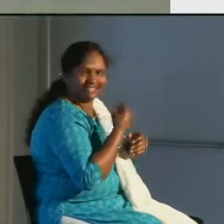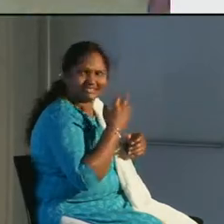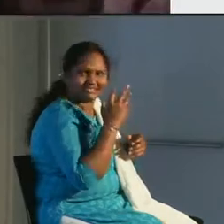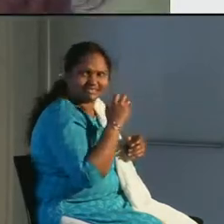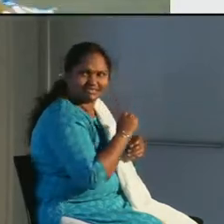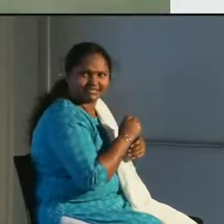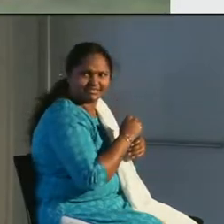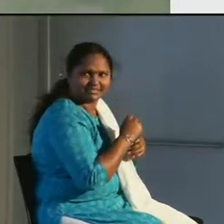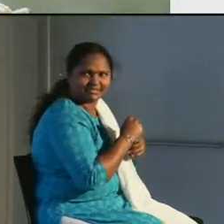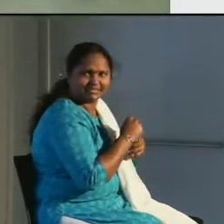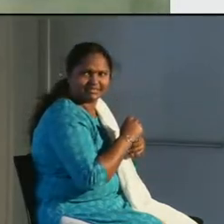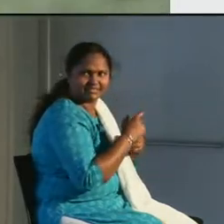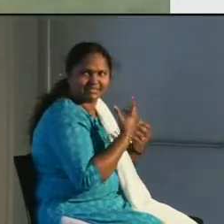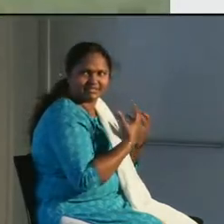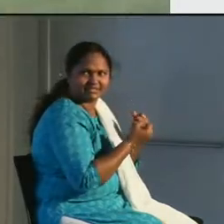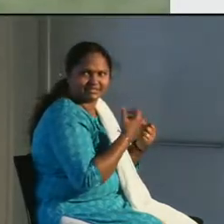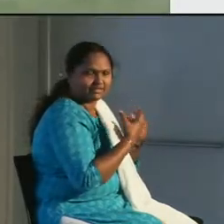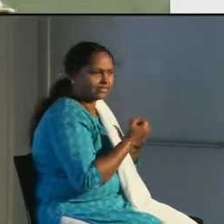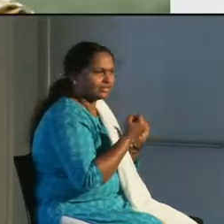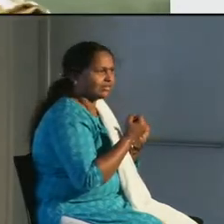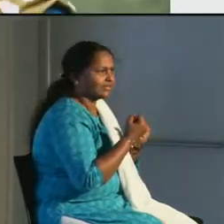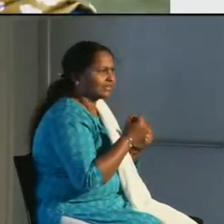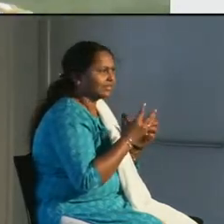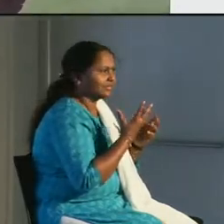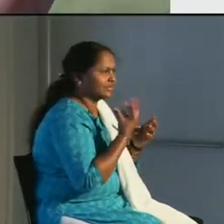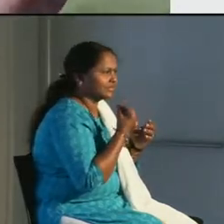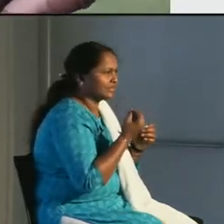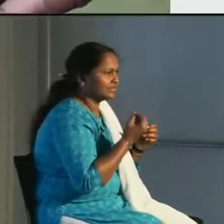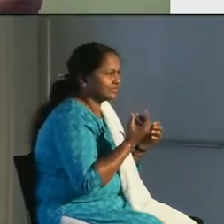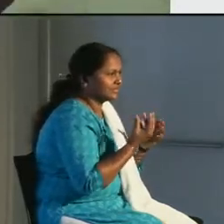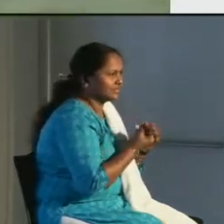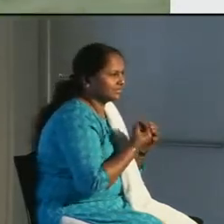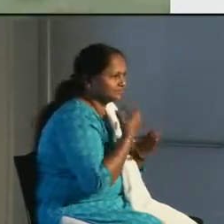Babita, and I hope we get to hear. Now we'll all laugh